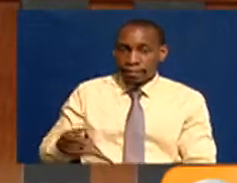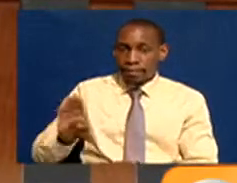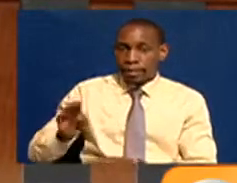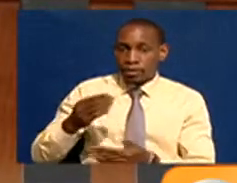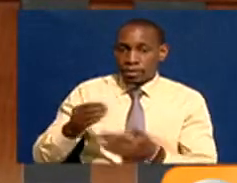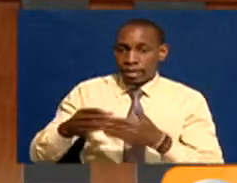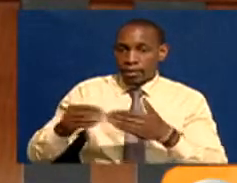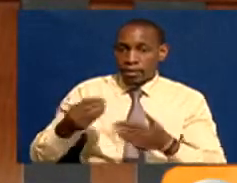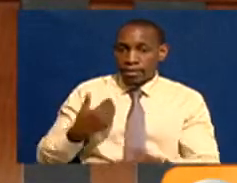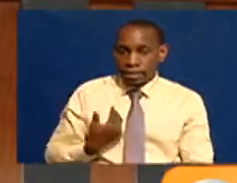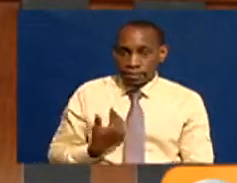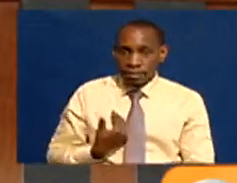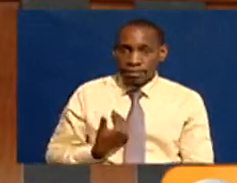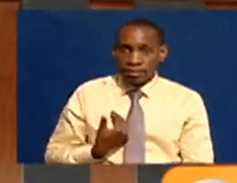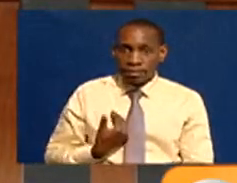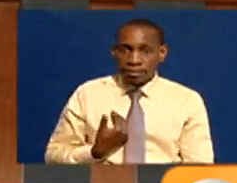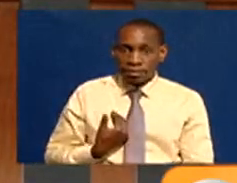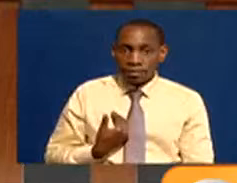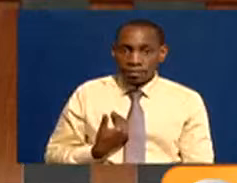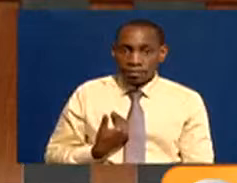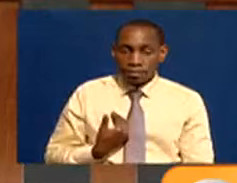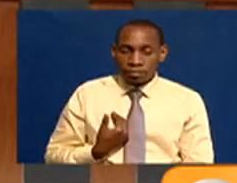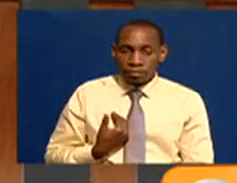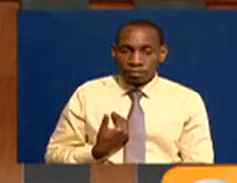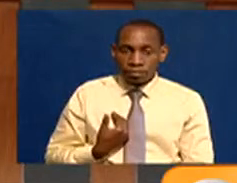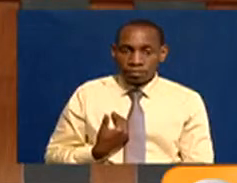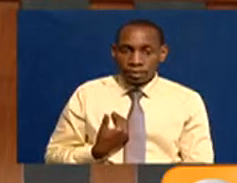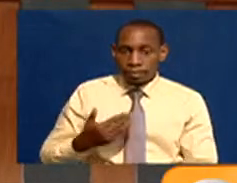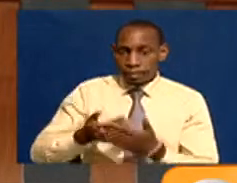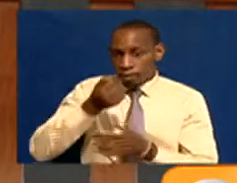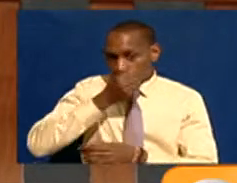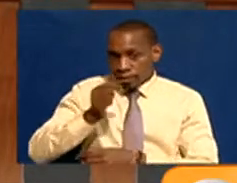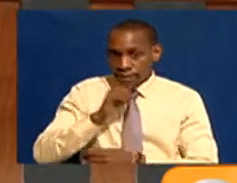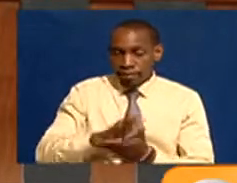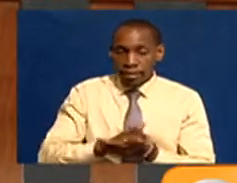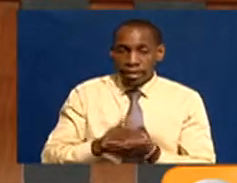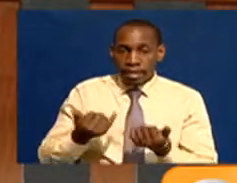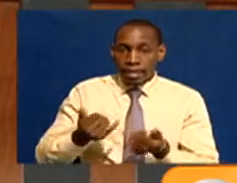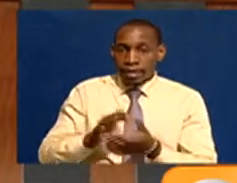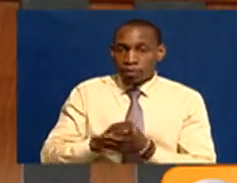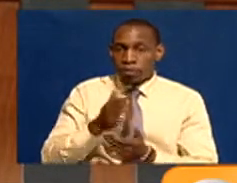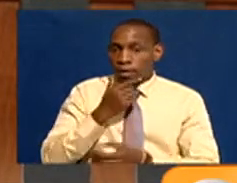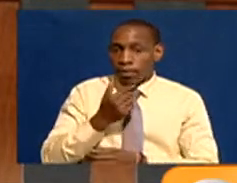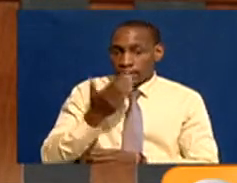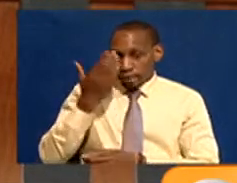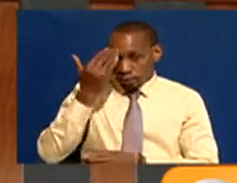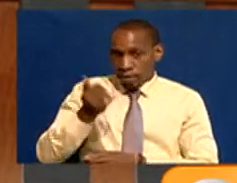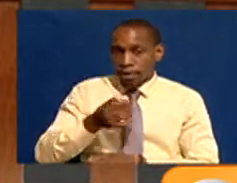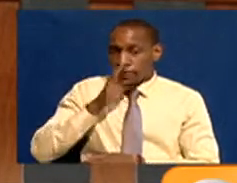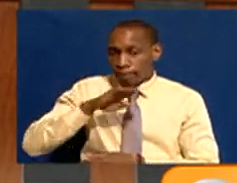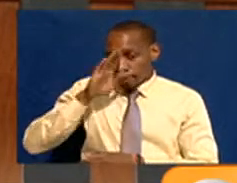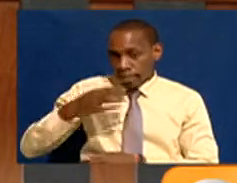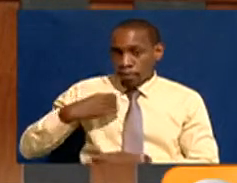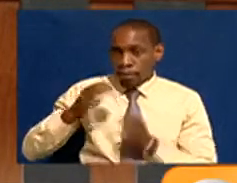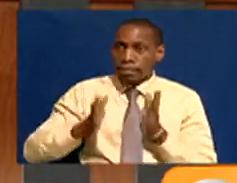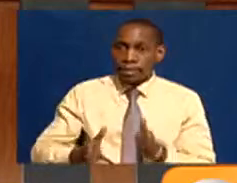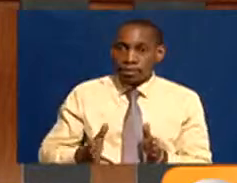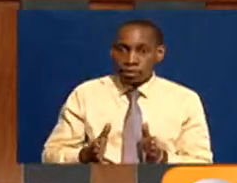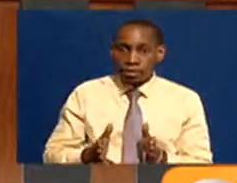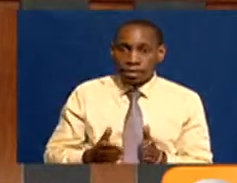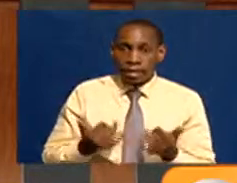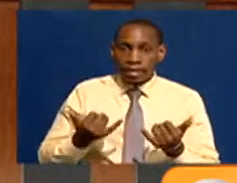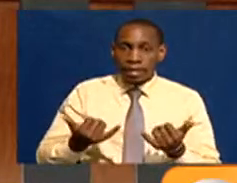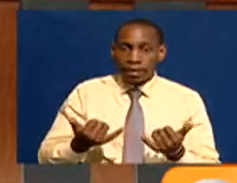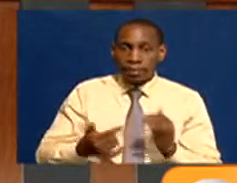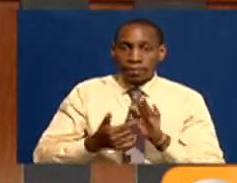of dollars. We were taken left and right. You wonder, why would someone frustrate someone with money? You know, it was just the wrong mindset. That's why